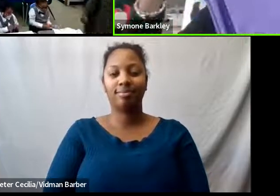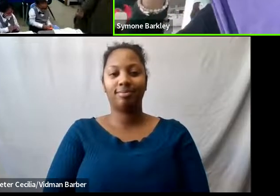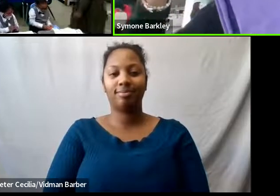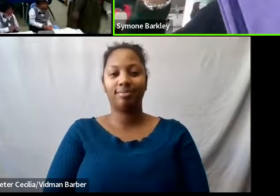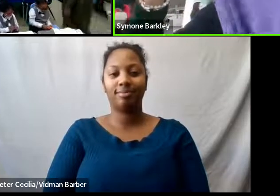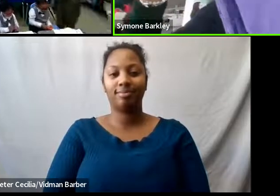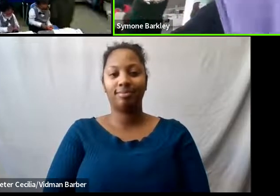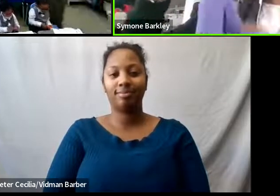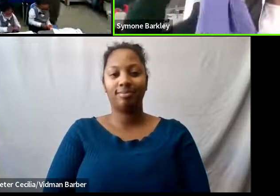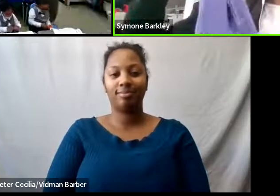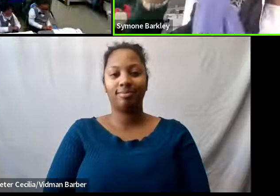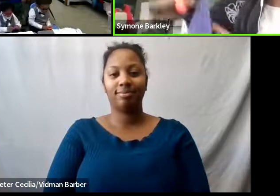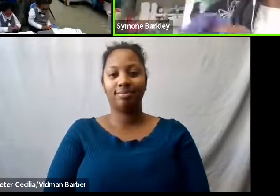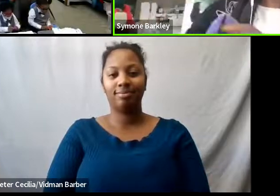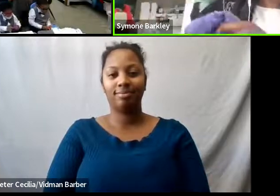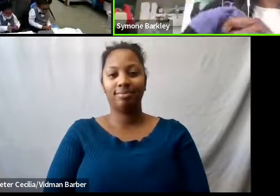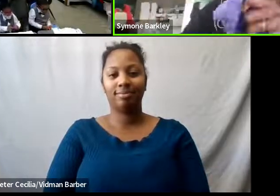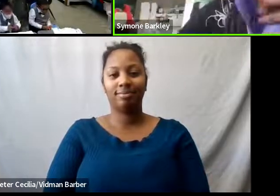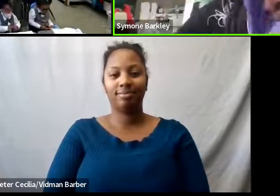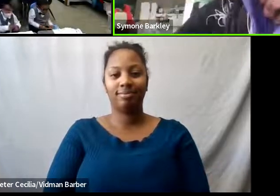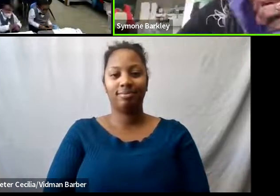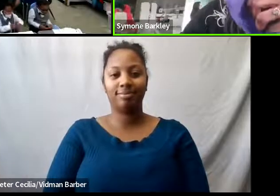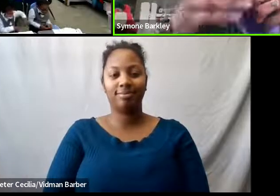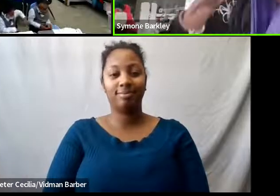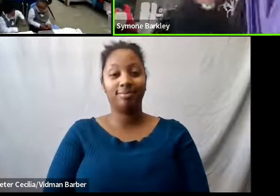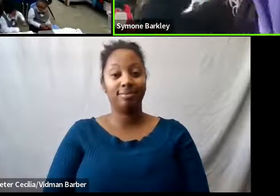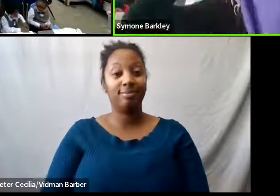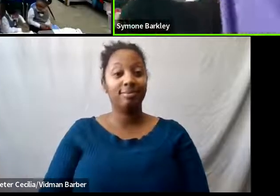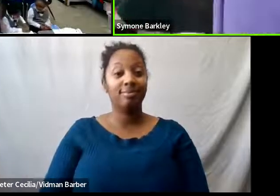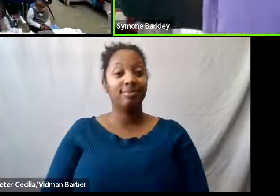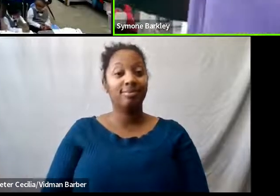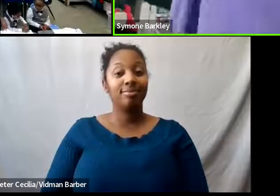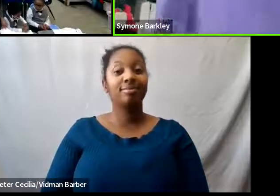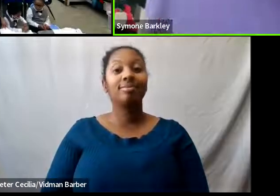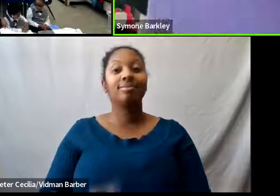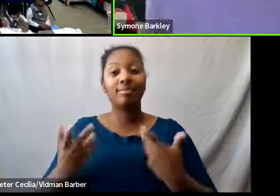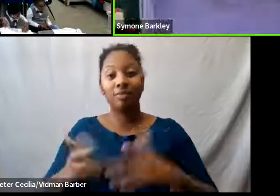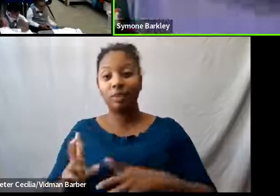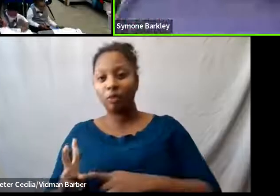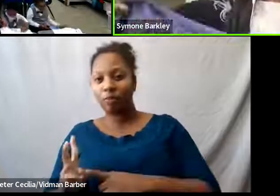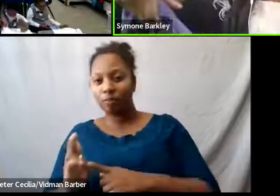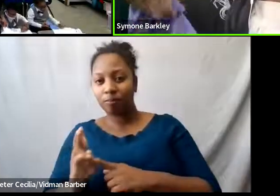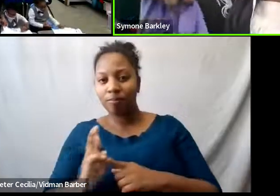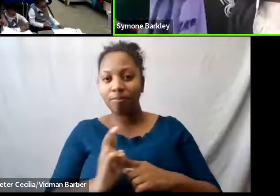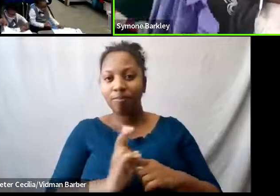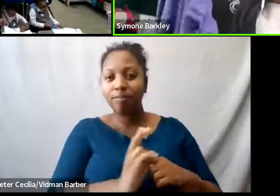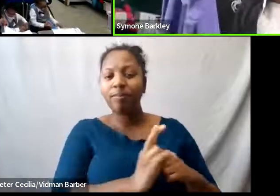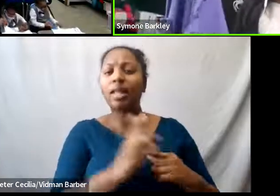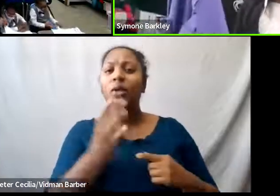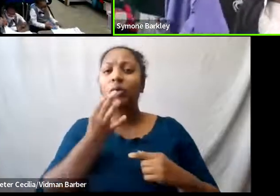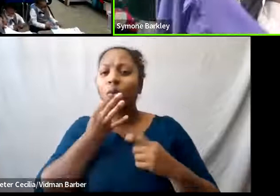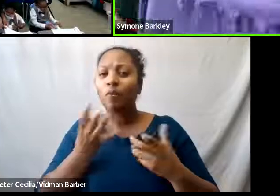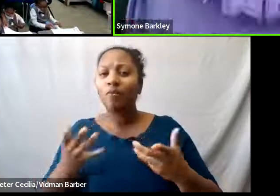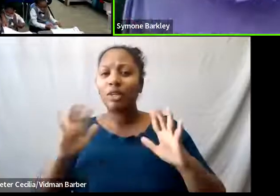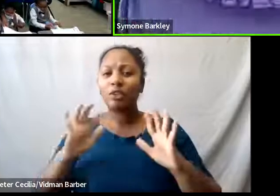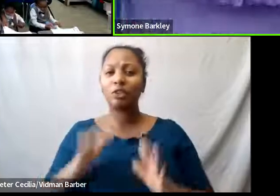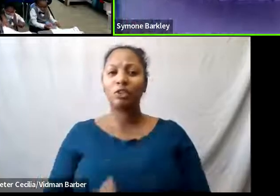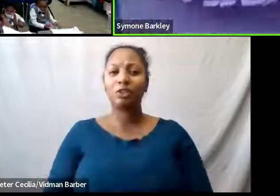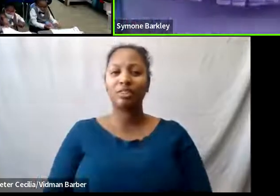I'm almost there. I'm over halfway done mine. See that? Ooh.